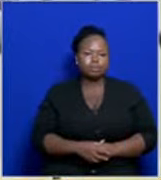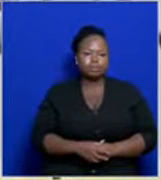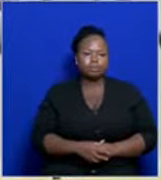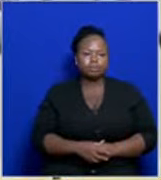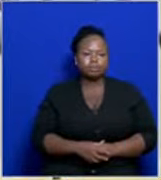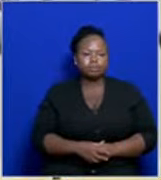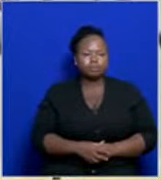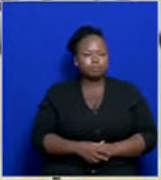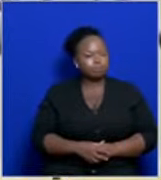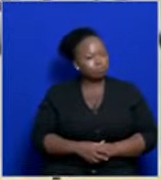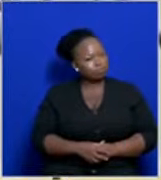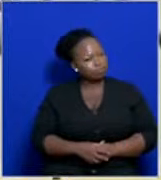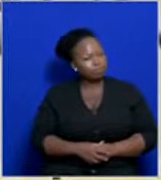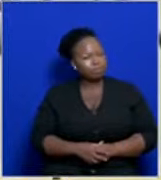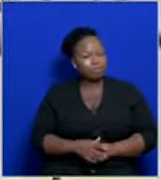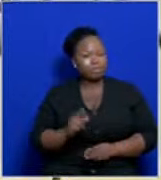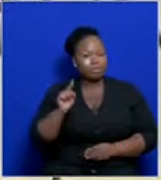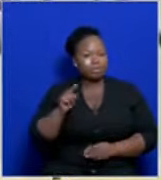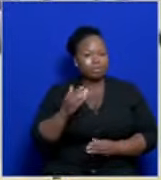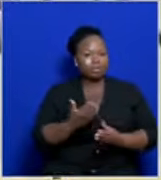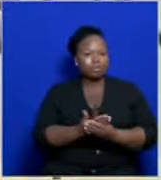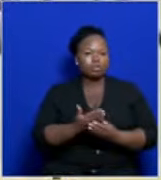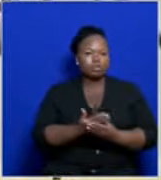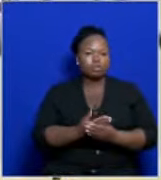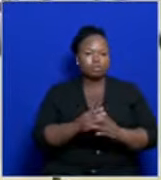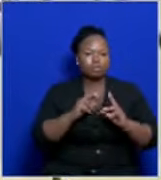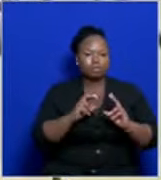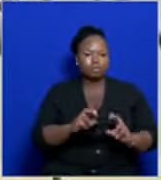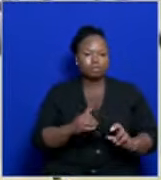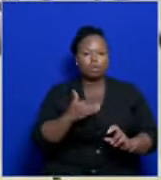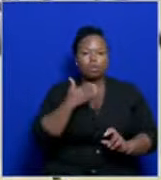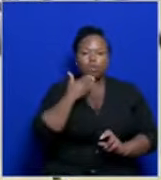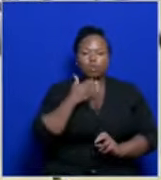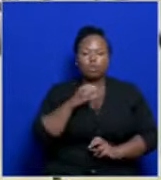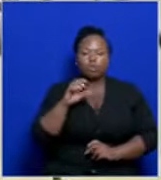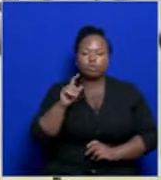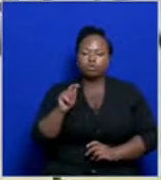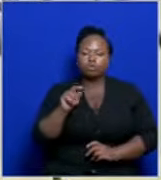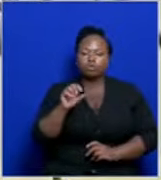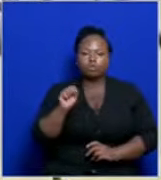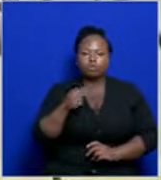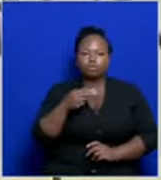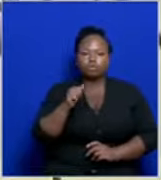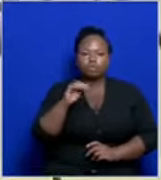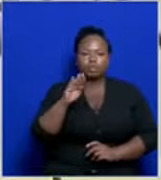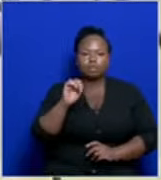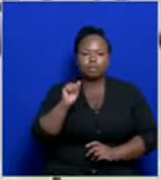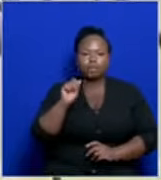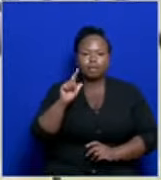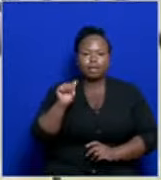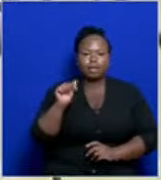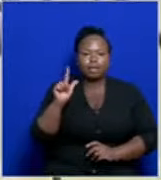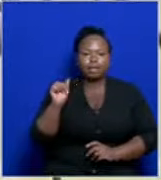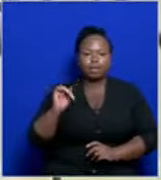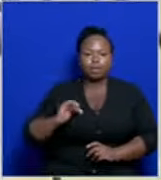This docket was investigated by Chabalala. It's a female officer. Chabalala stated to me